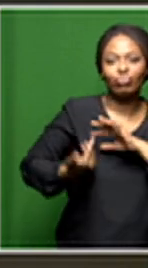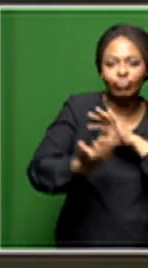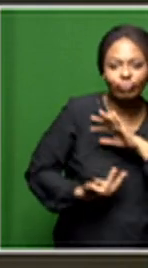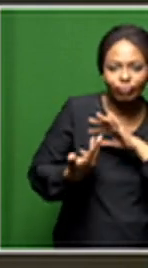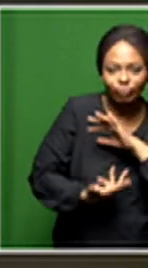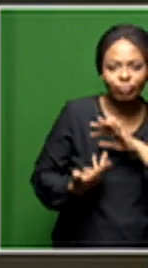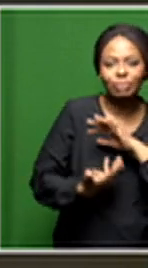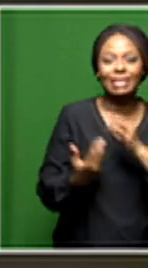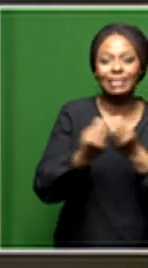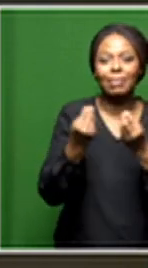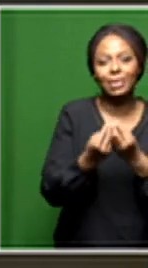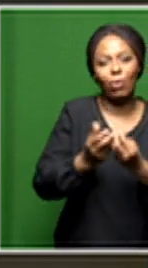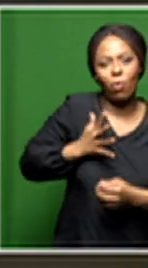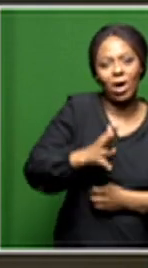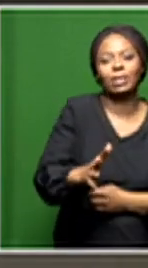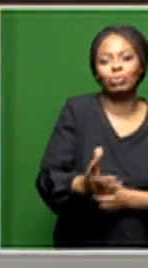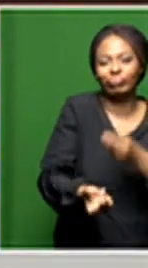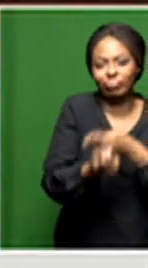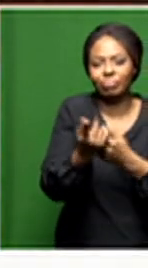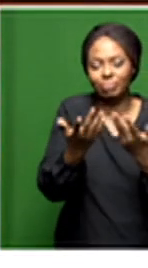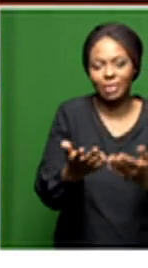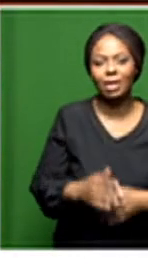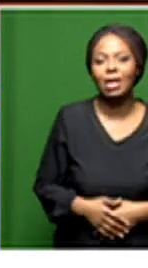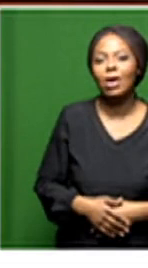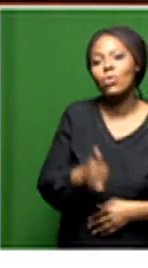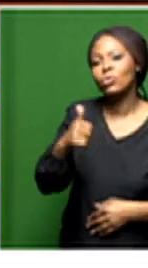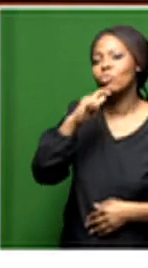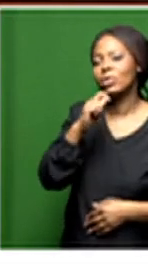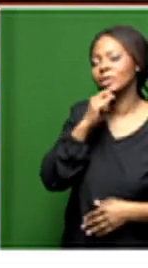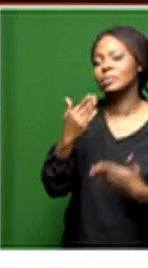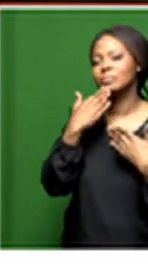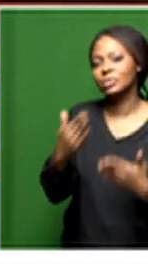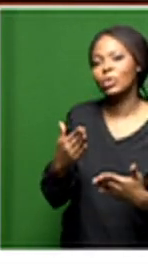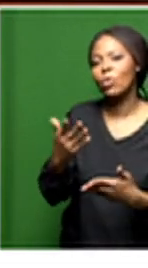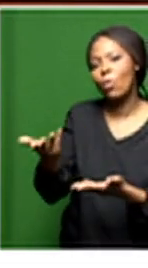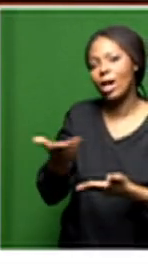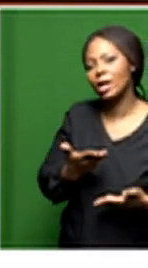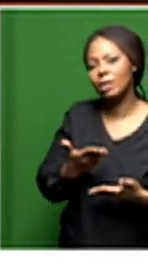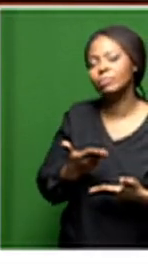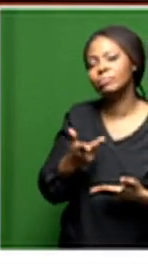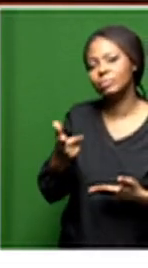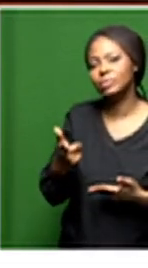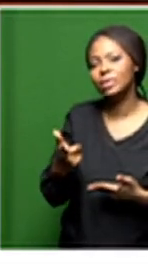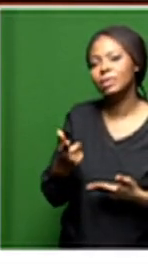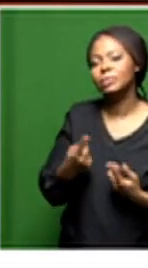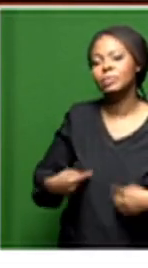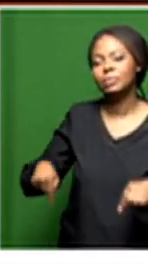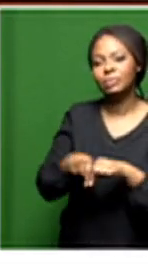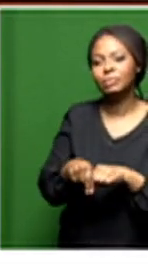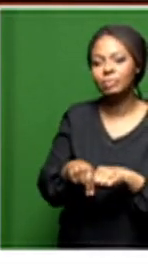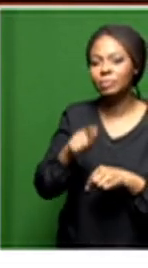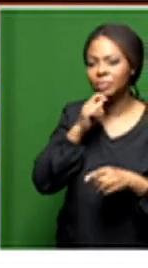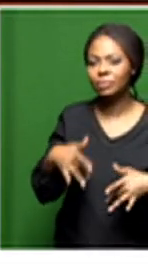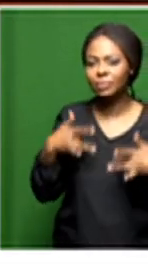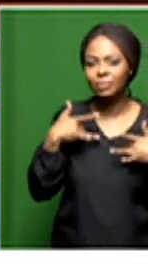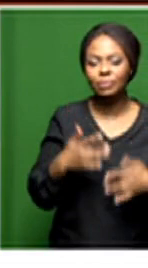something she was meant to be. Beverley, a very good morning to you. Thank you so much for joining us. Welcome to Morning Live. Good morning to you too, Cynthia. Good